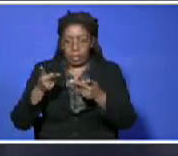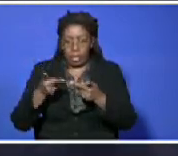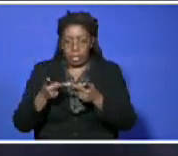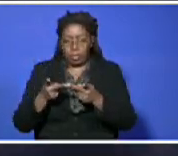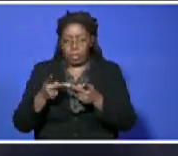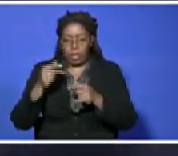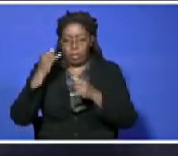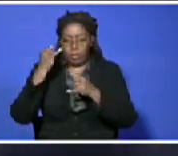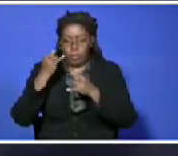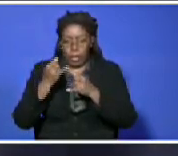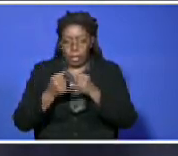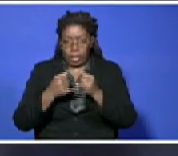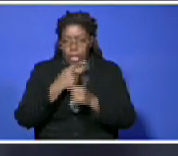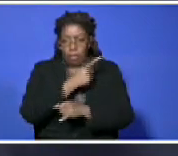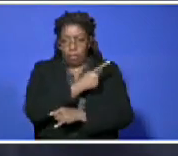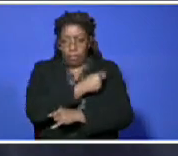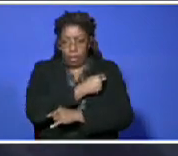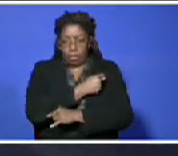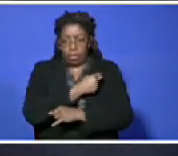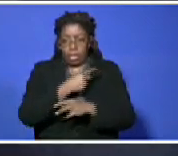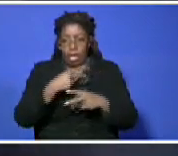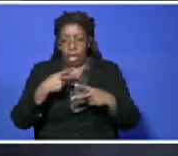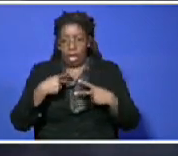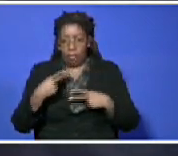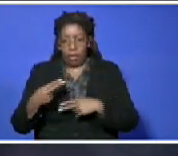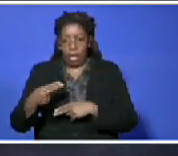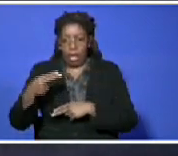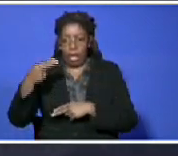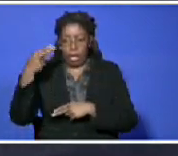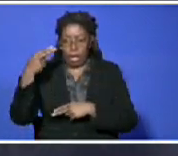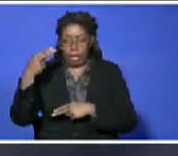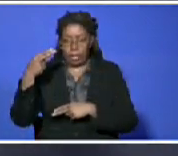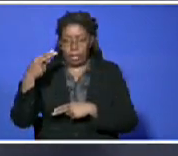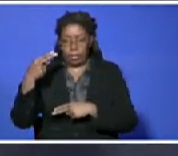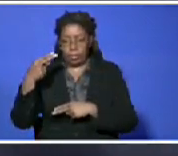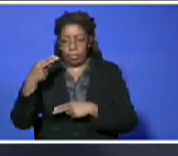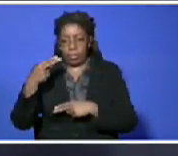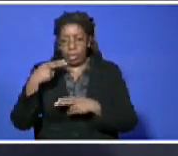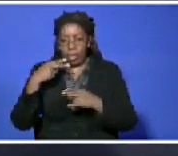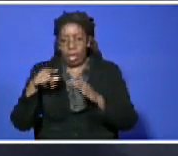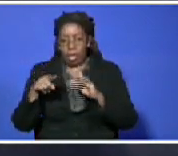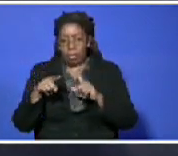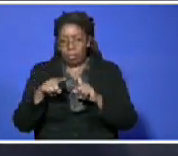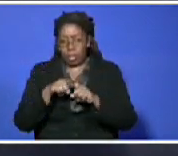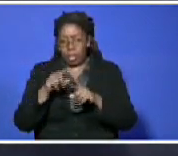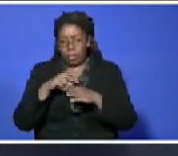vaccine that has such an incredibly high efficacy of over 90%,